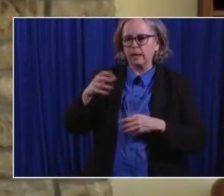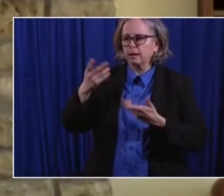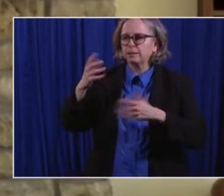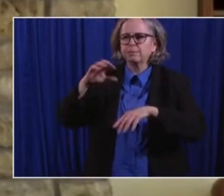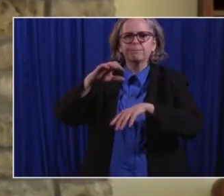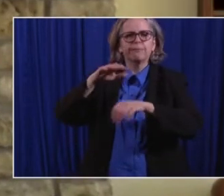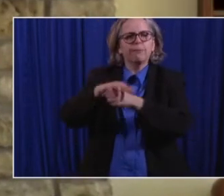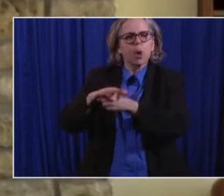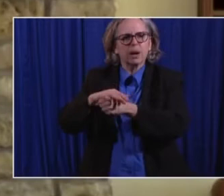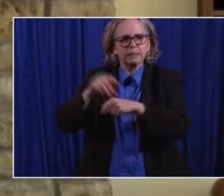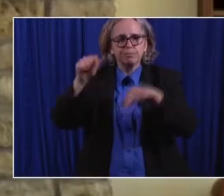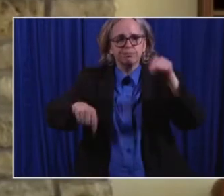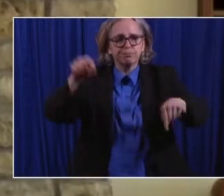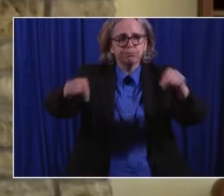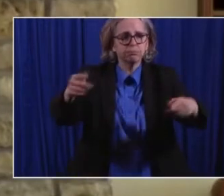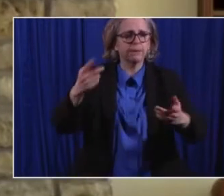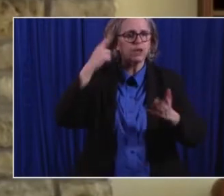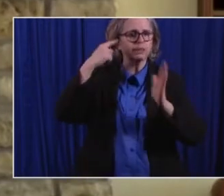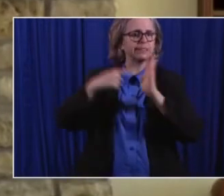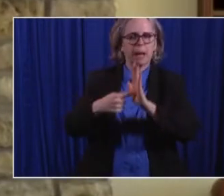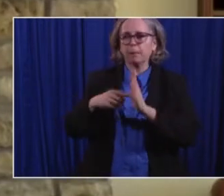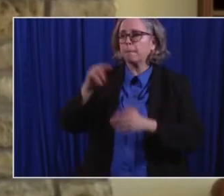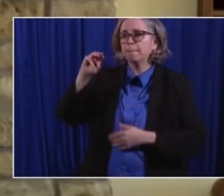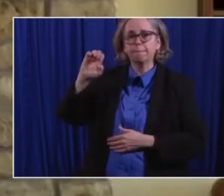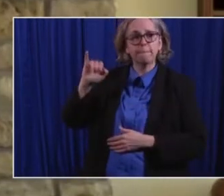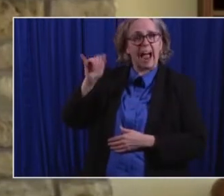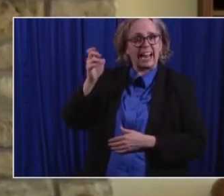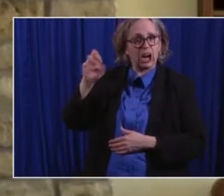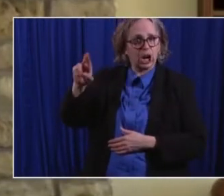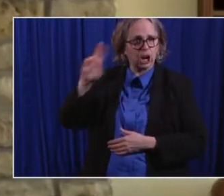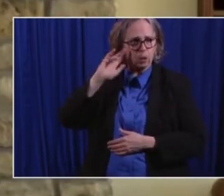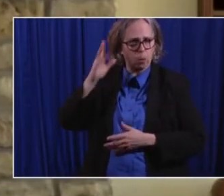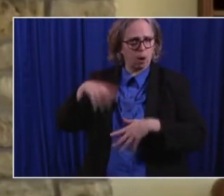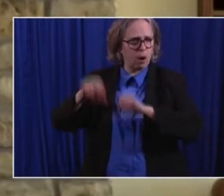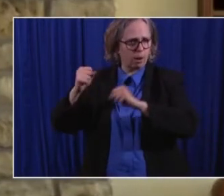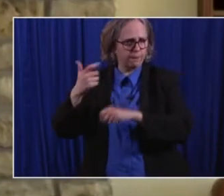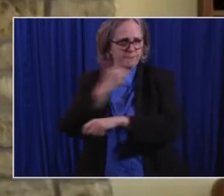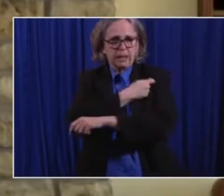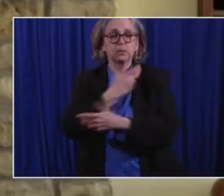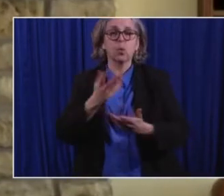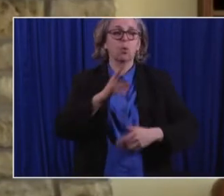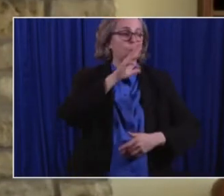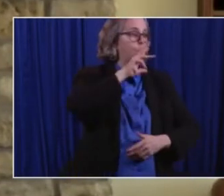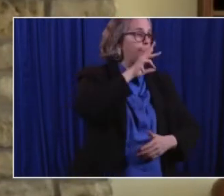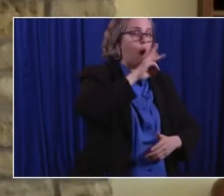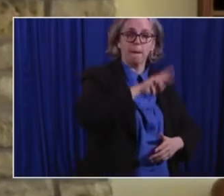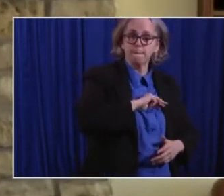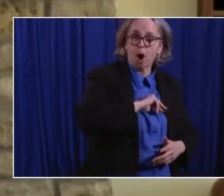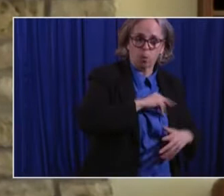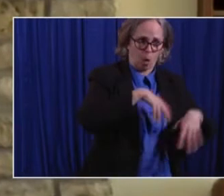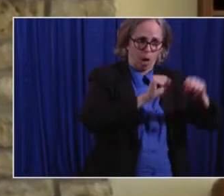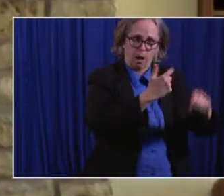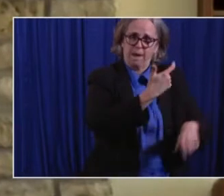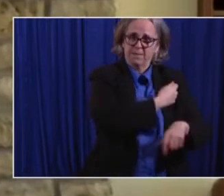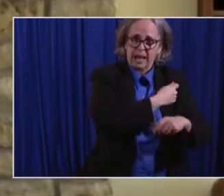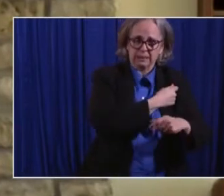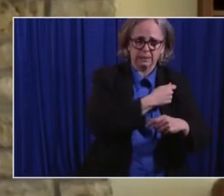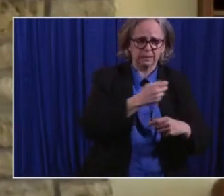Not everyone will have it, but a number of the Myers, a number of the Walmart will have it. We're going to add a